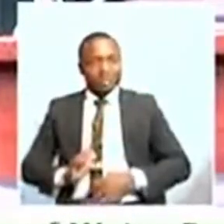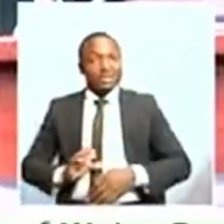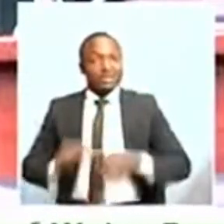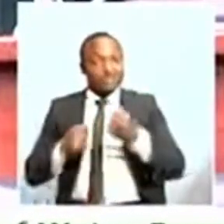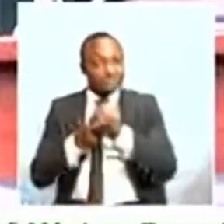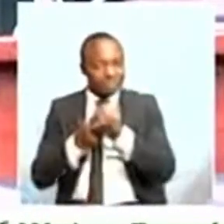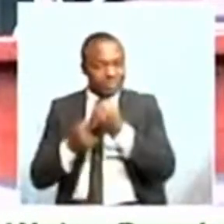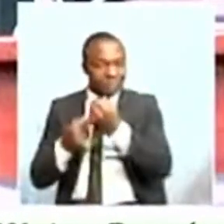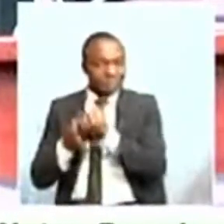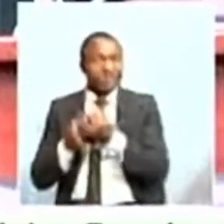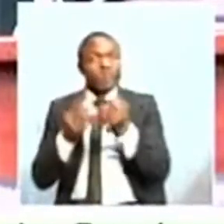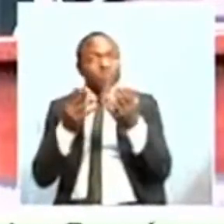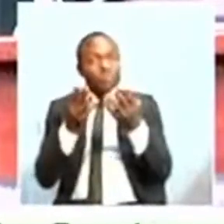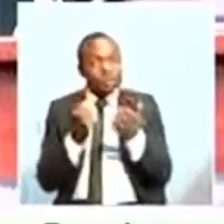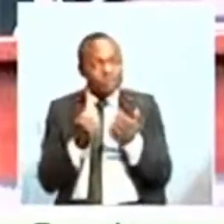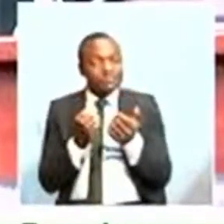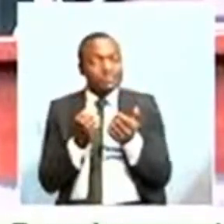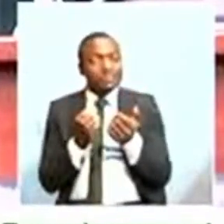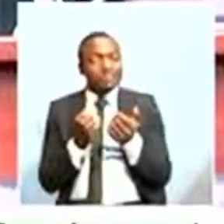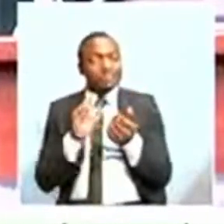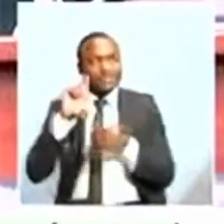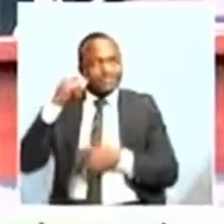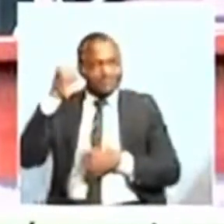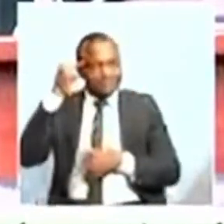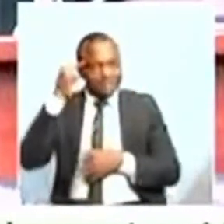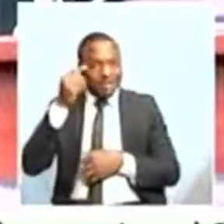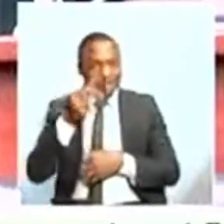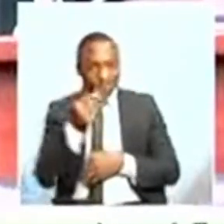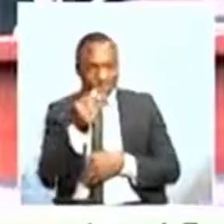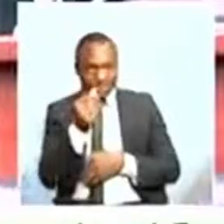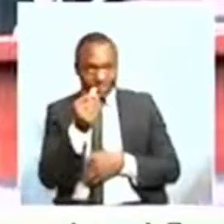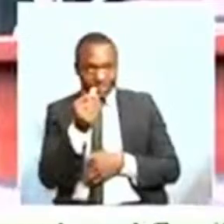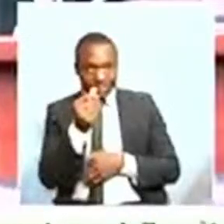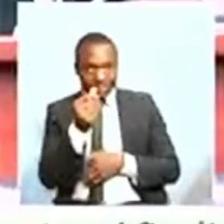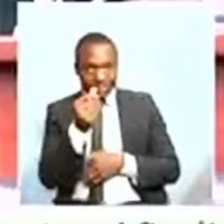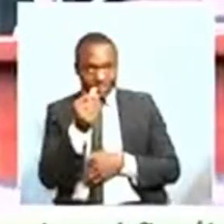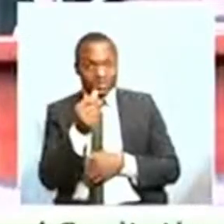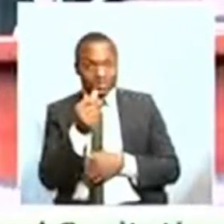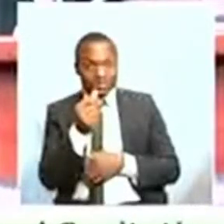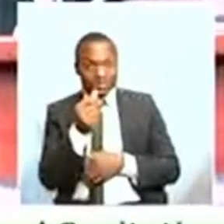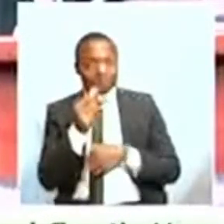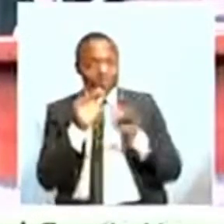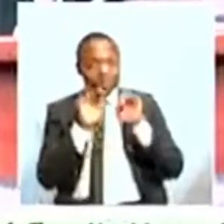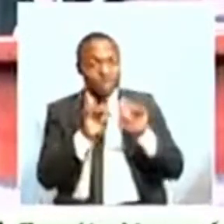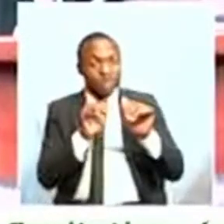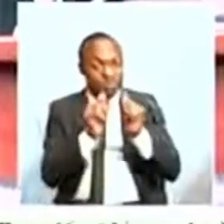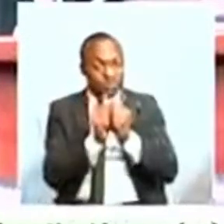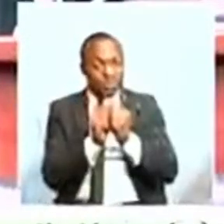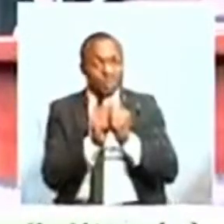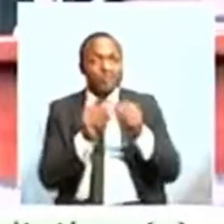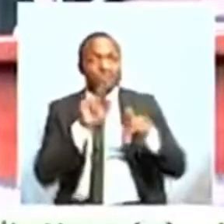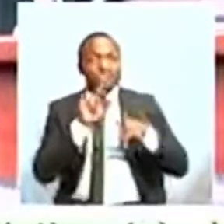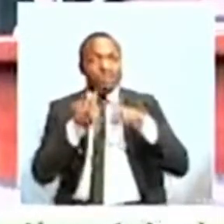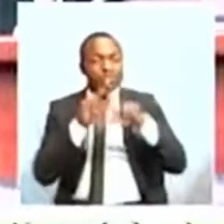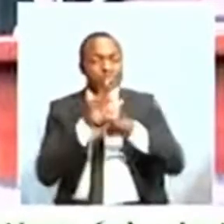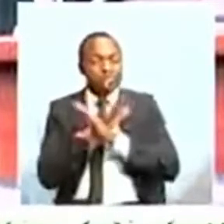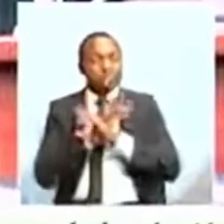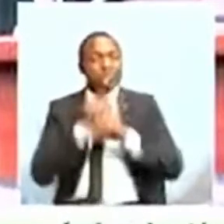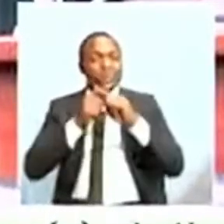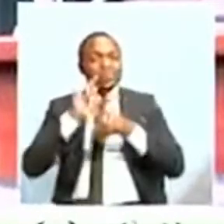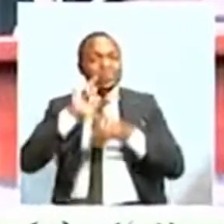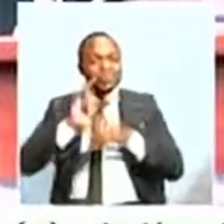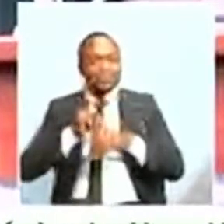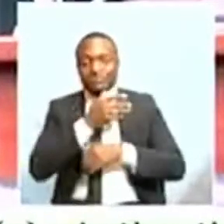empowered. We want government money to remain with the Zambians, but we must be